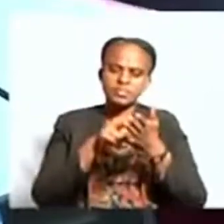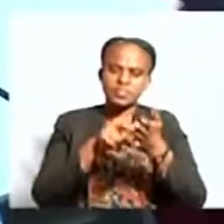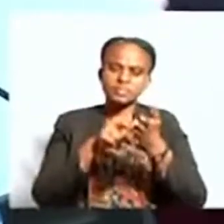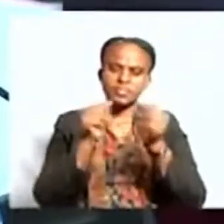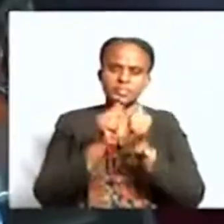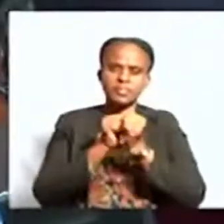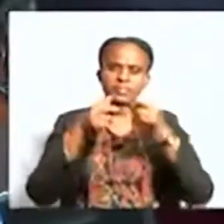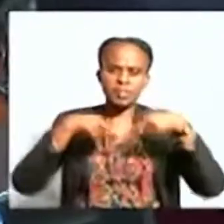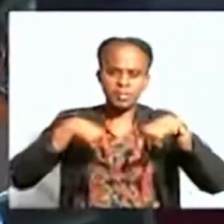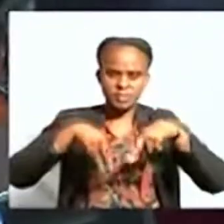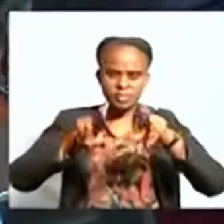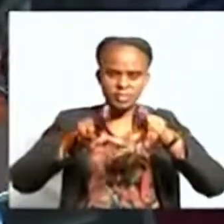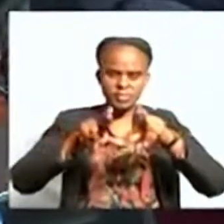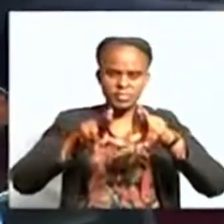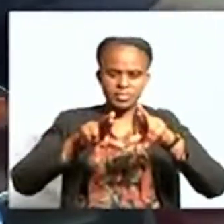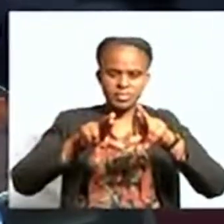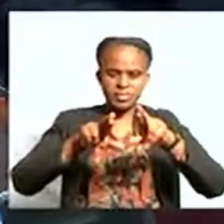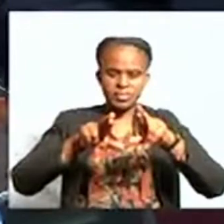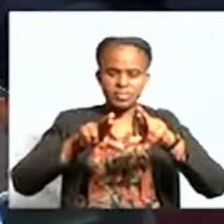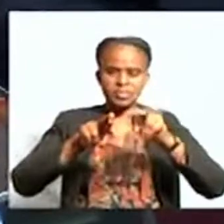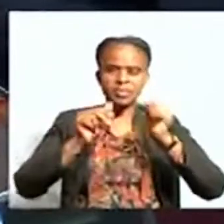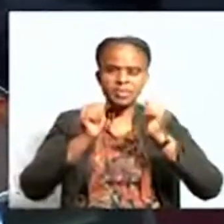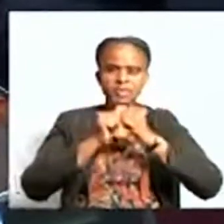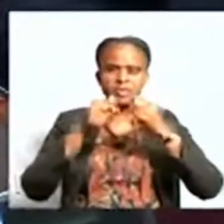Road and